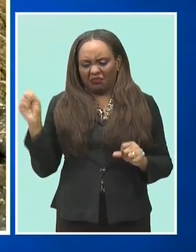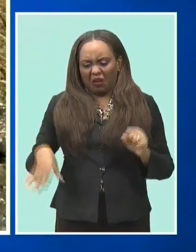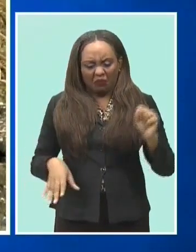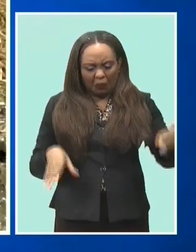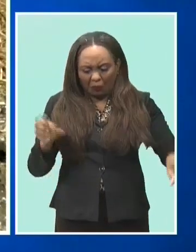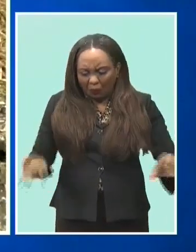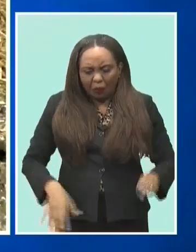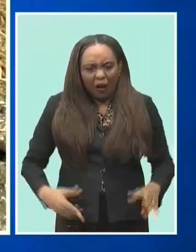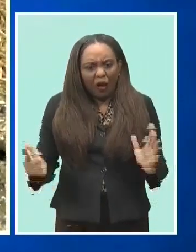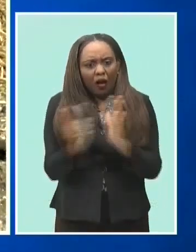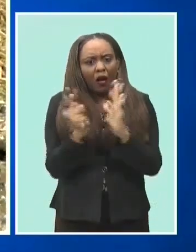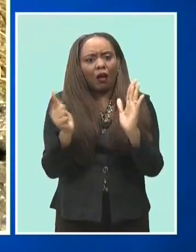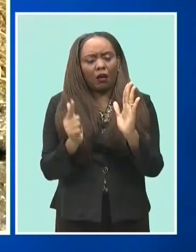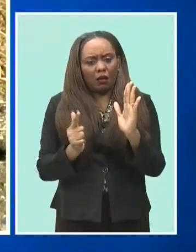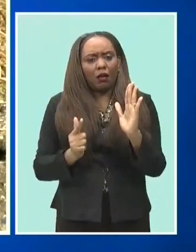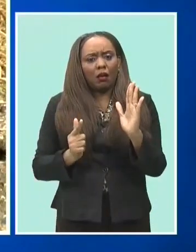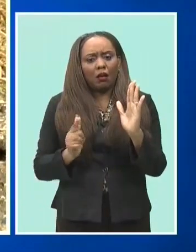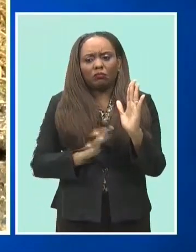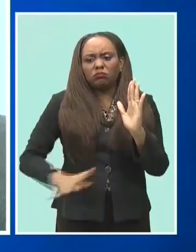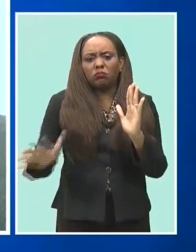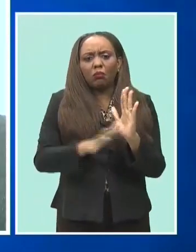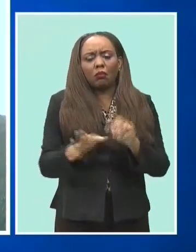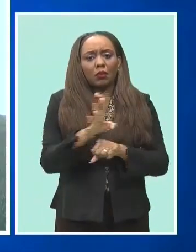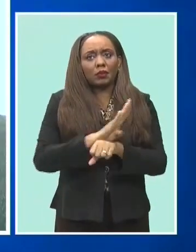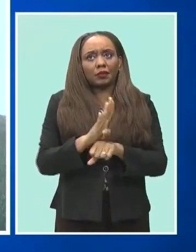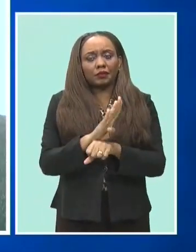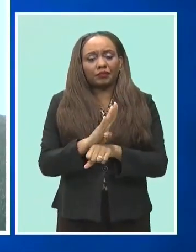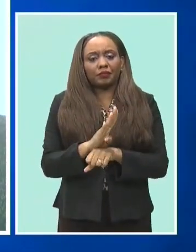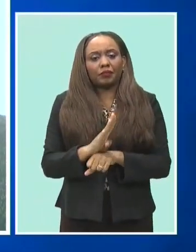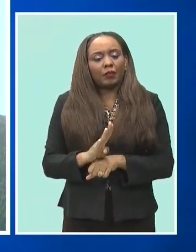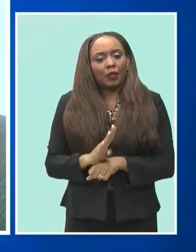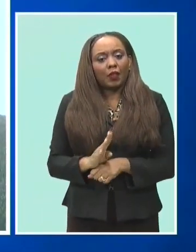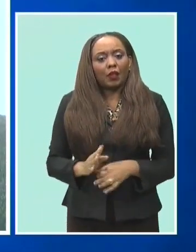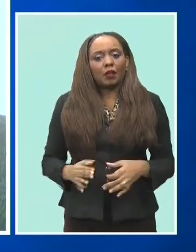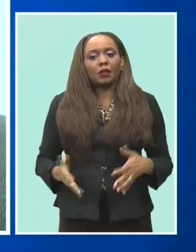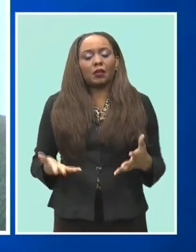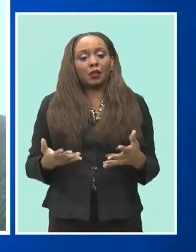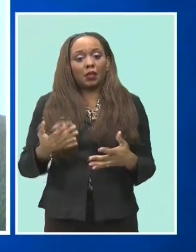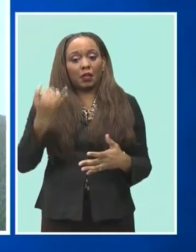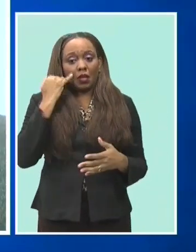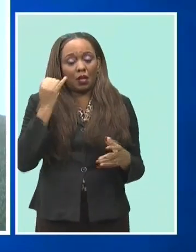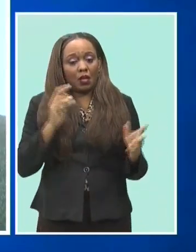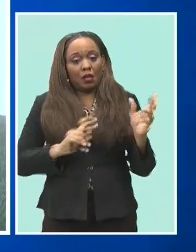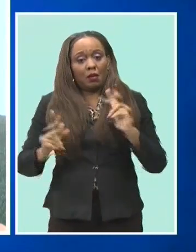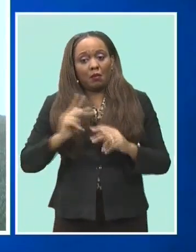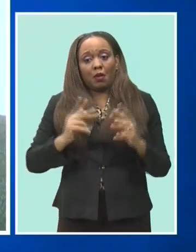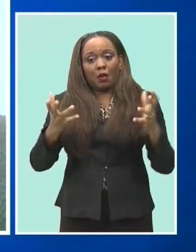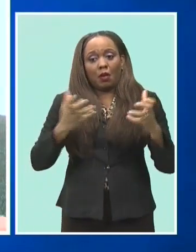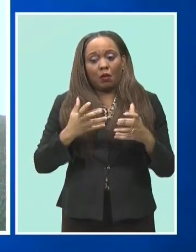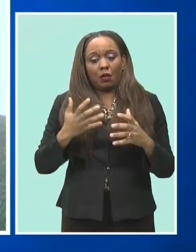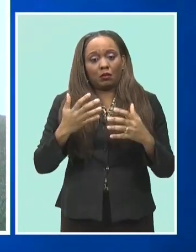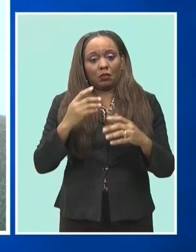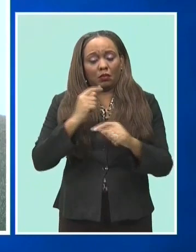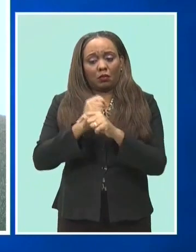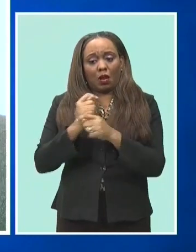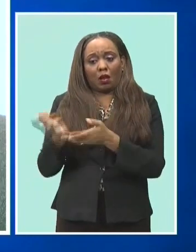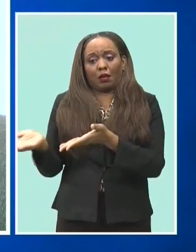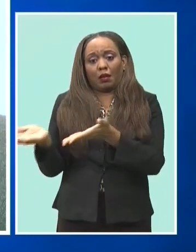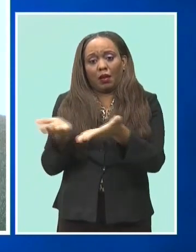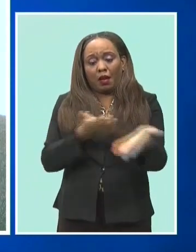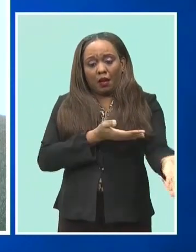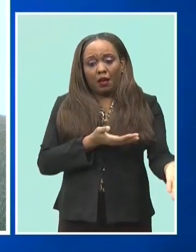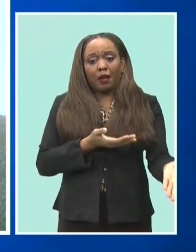around Barbados. We have removed the tipping fee, so there's no excuse where persons can take the garbage to the